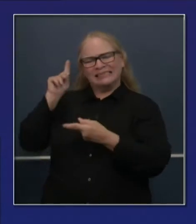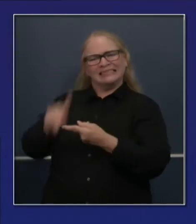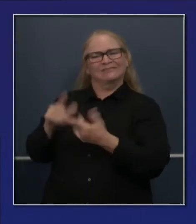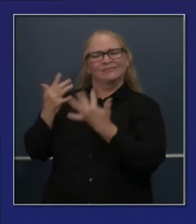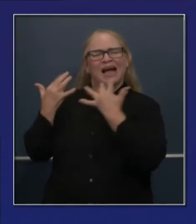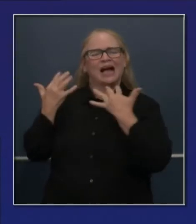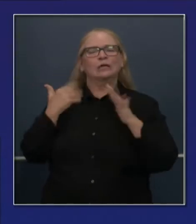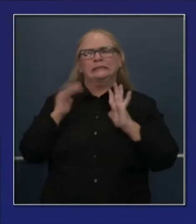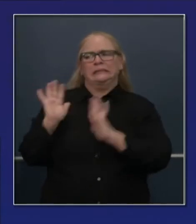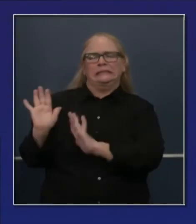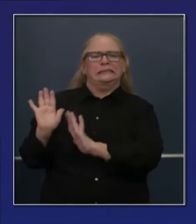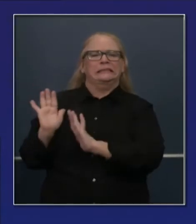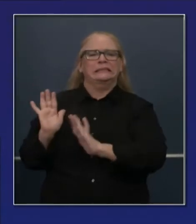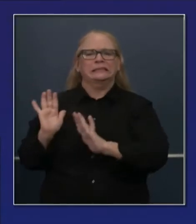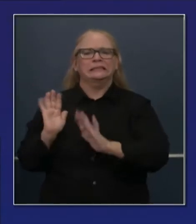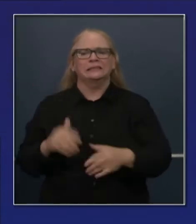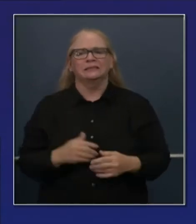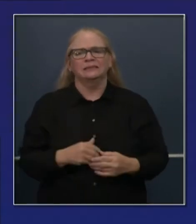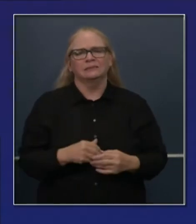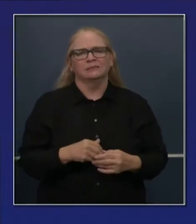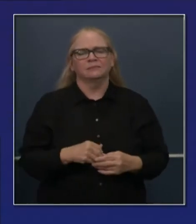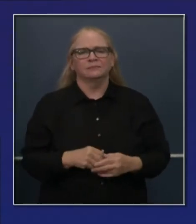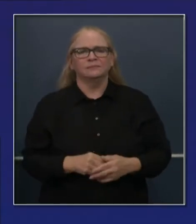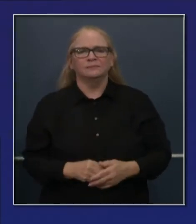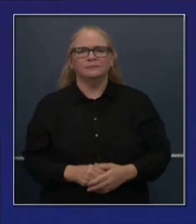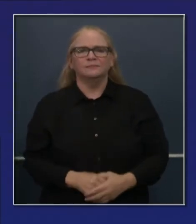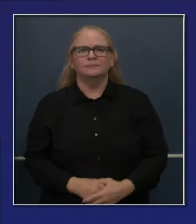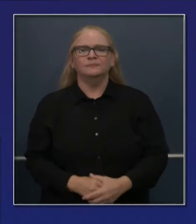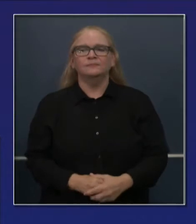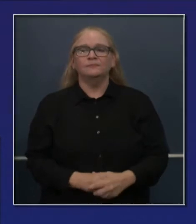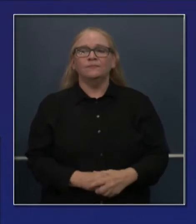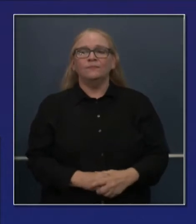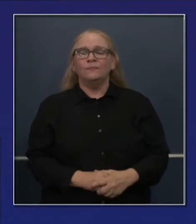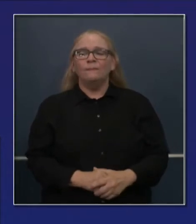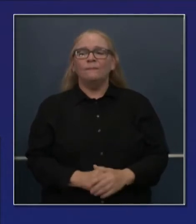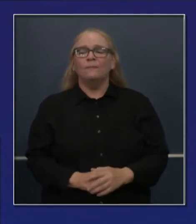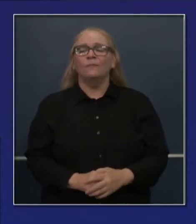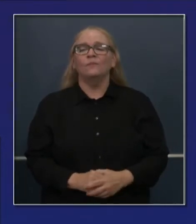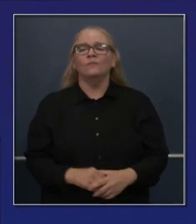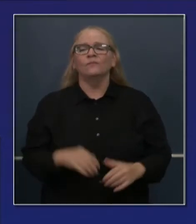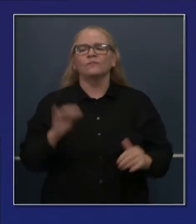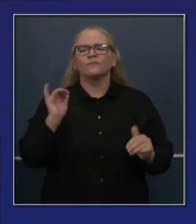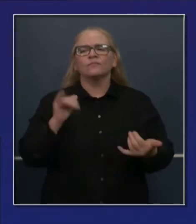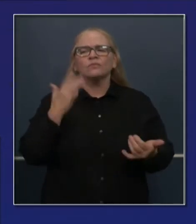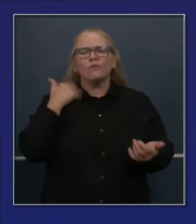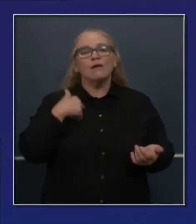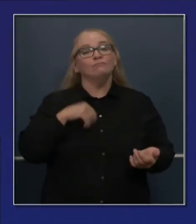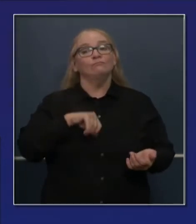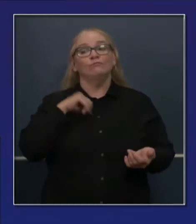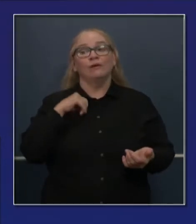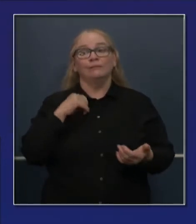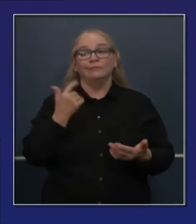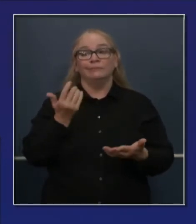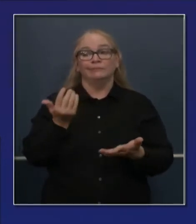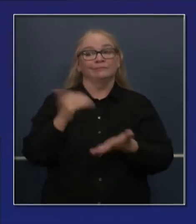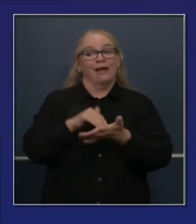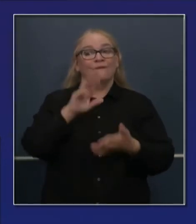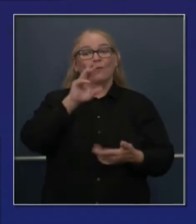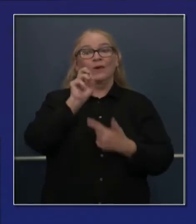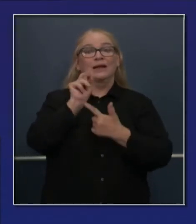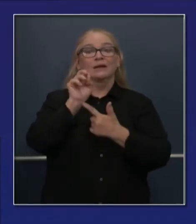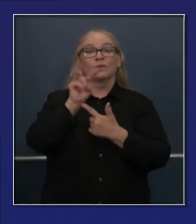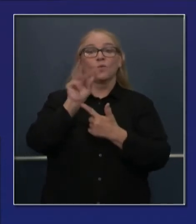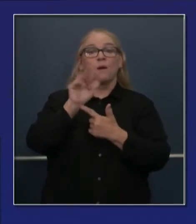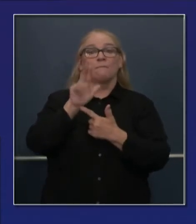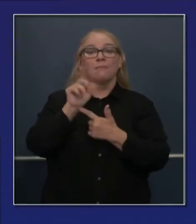broadly to addressing the episodic nature of the renewable portfolio, of which we are prideful in the state of California, but